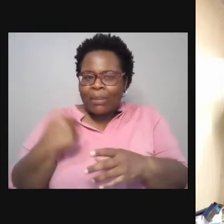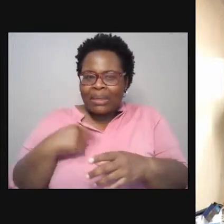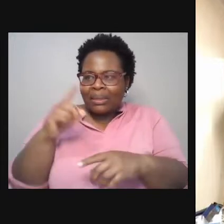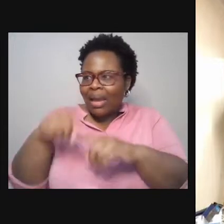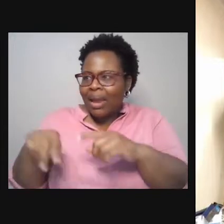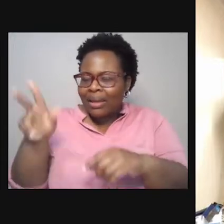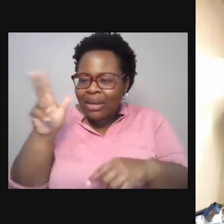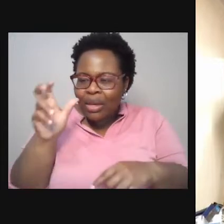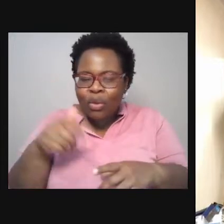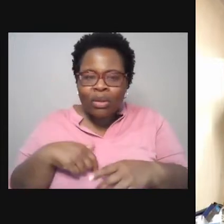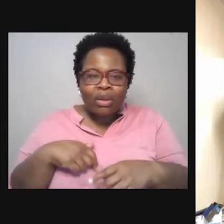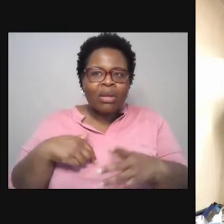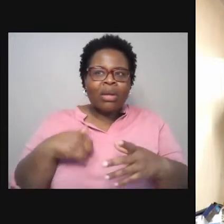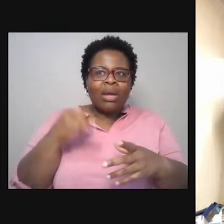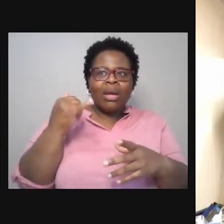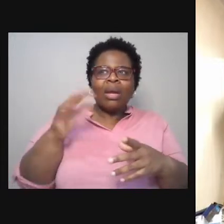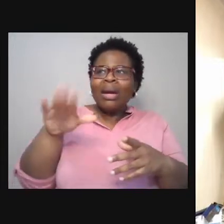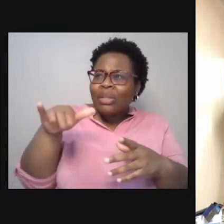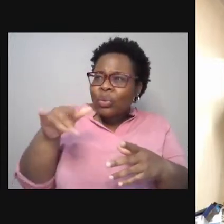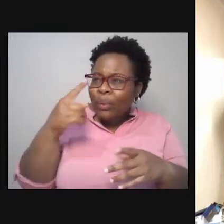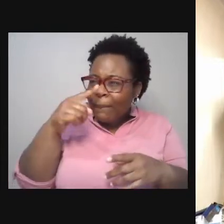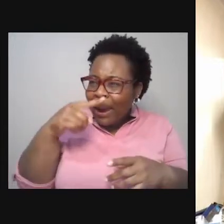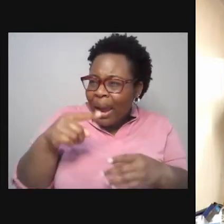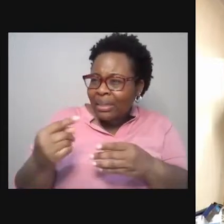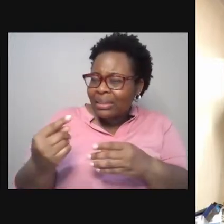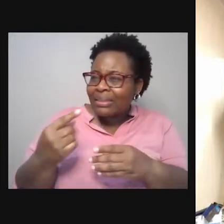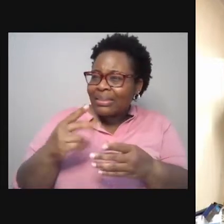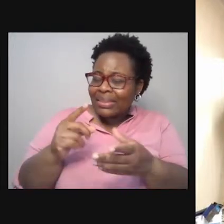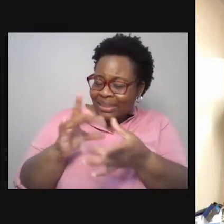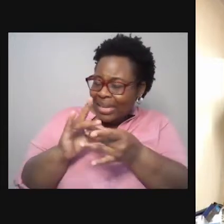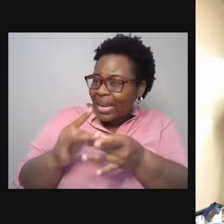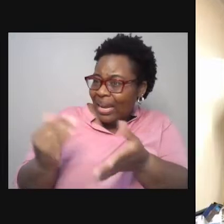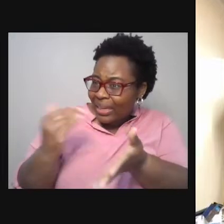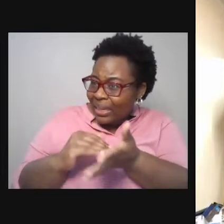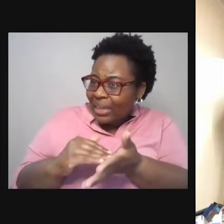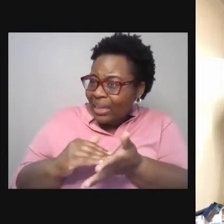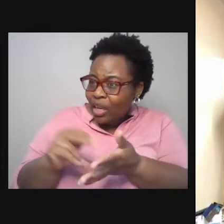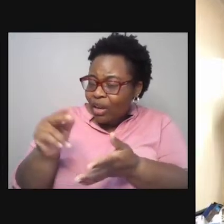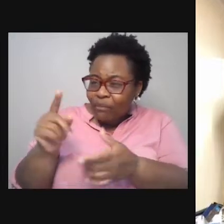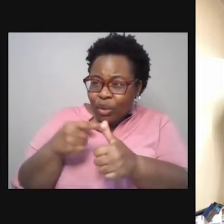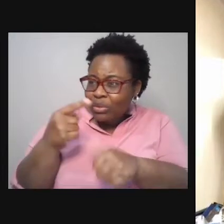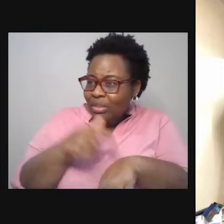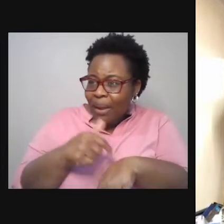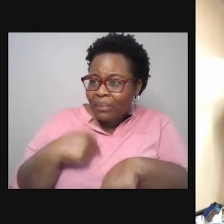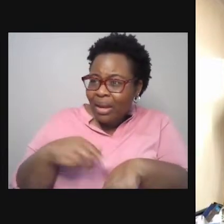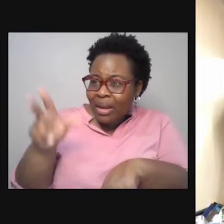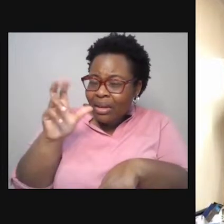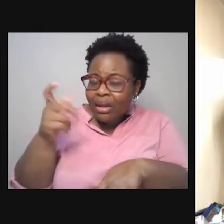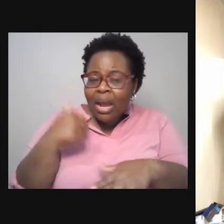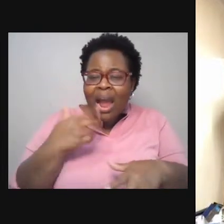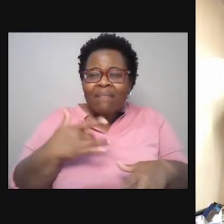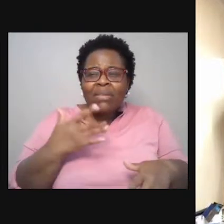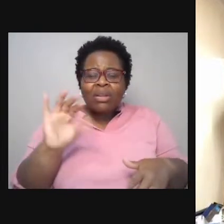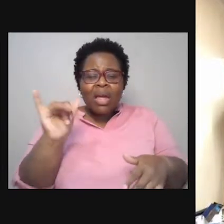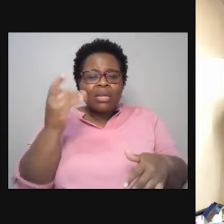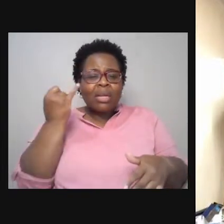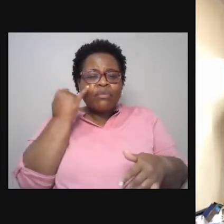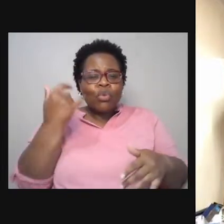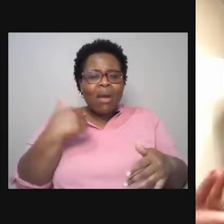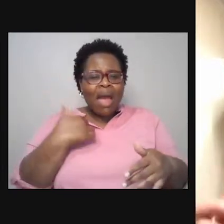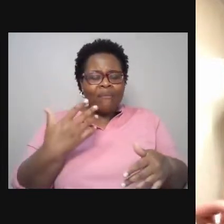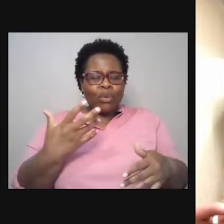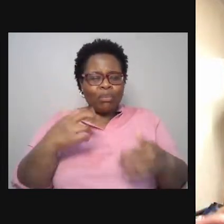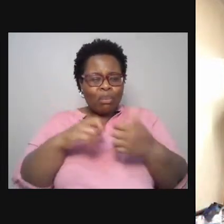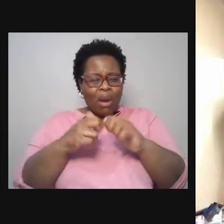repeat that, or I didn't hear you the first time. Because when I feel like when you have just these different things,